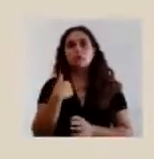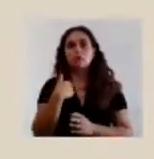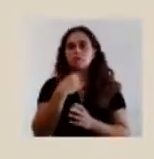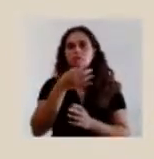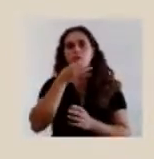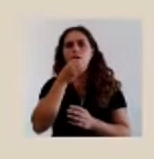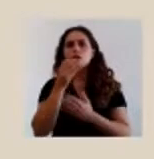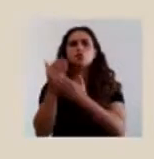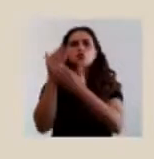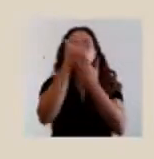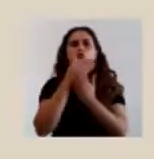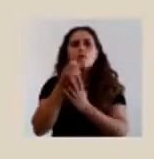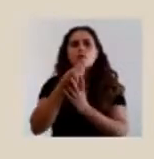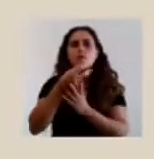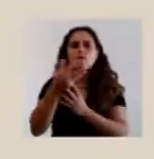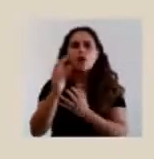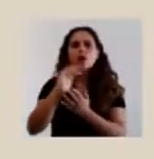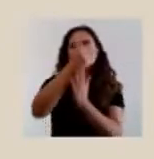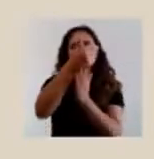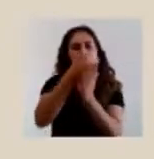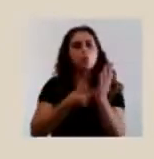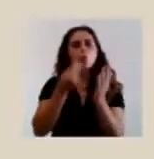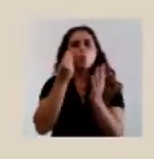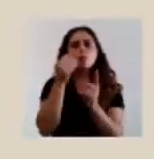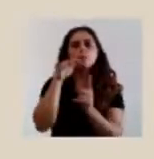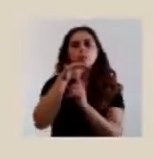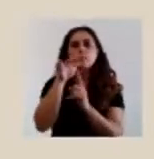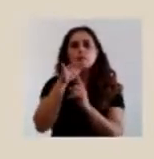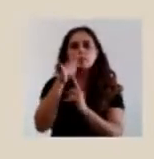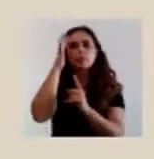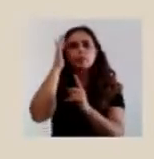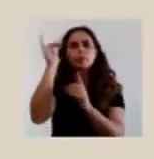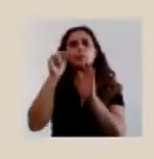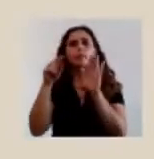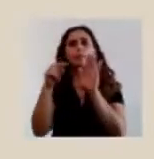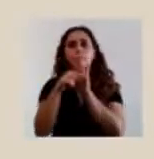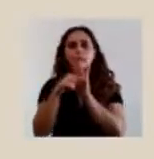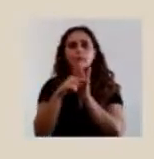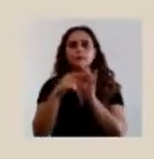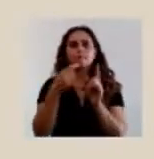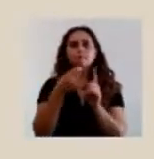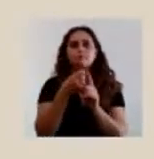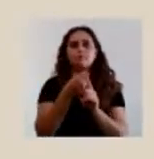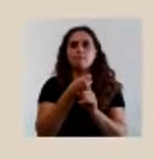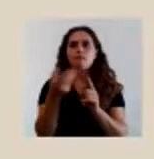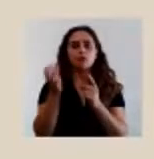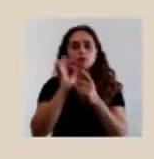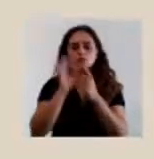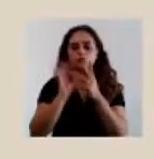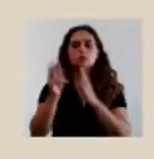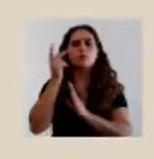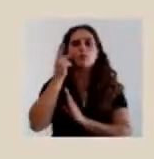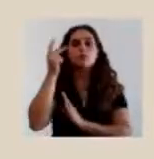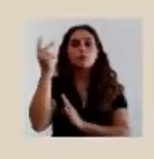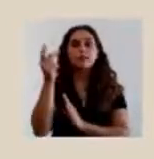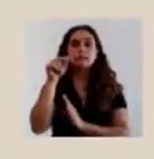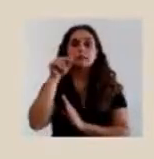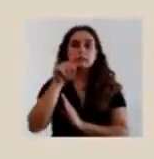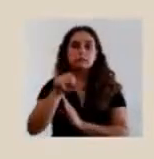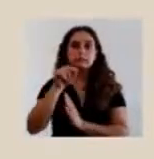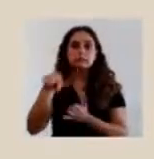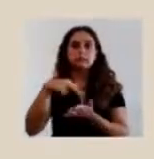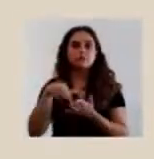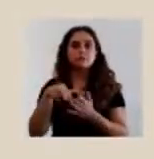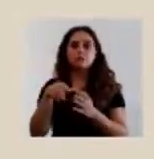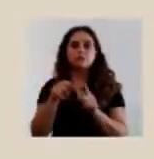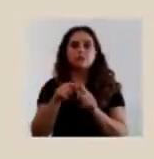numerous studies documenting the effect of bias on individuals across the various aspects of life, this event